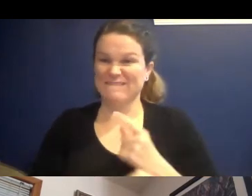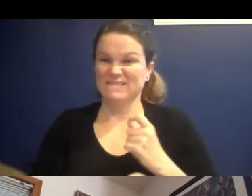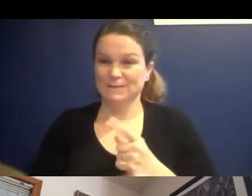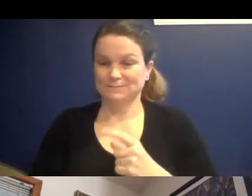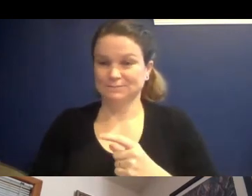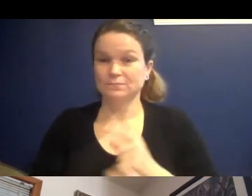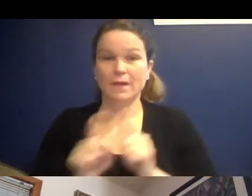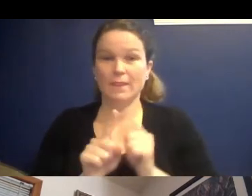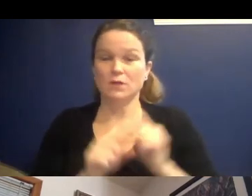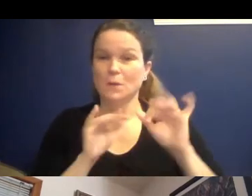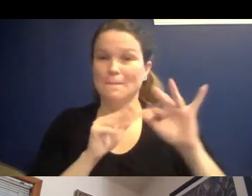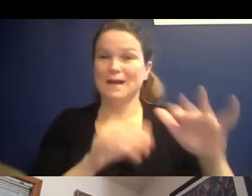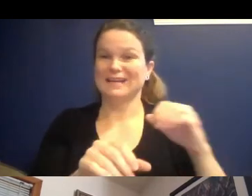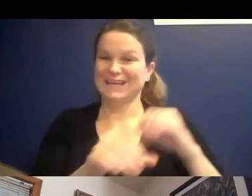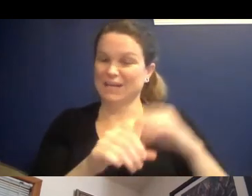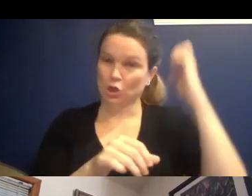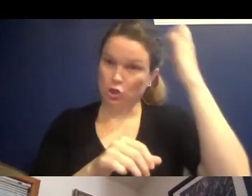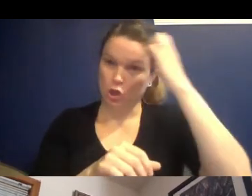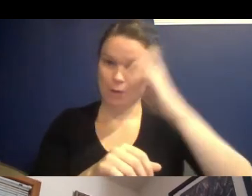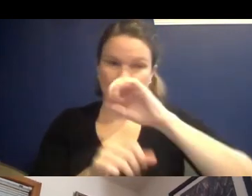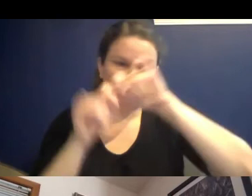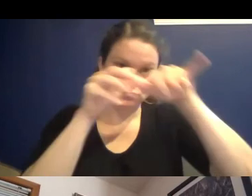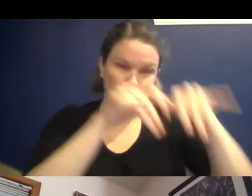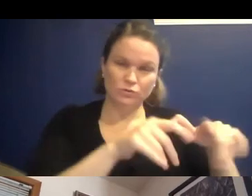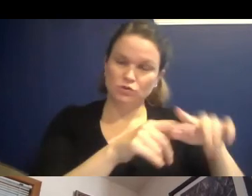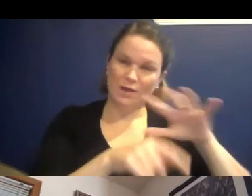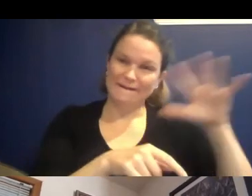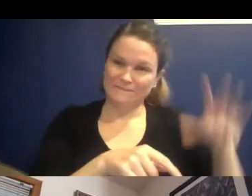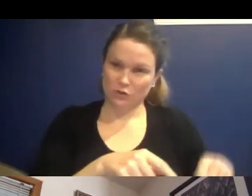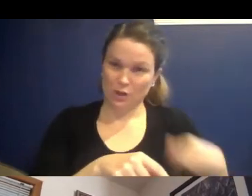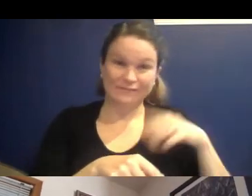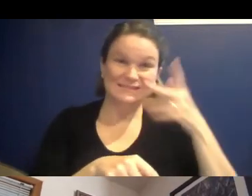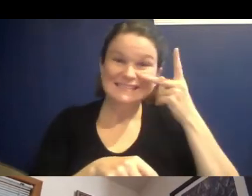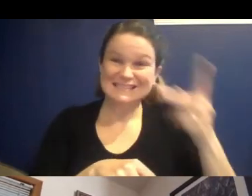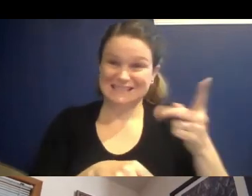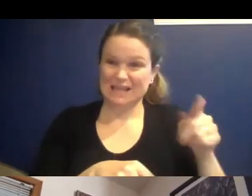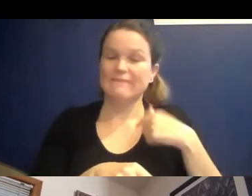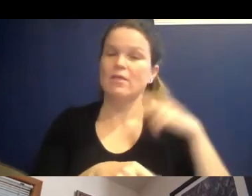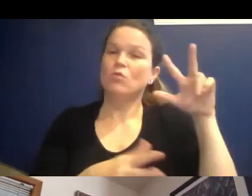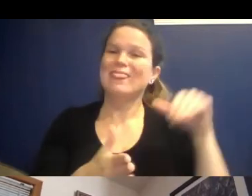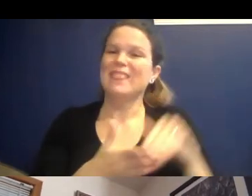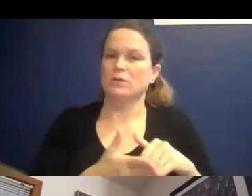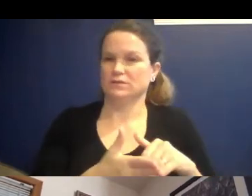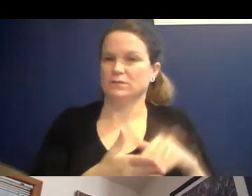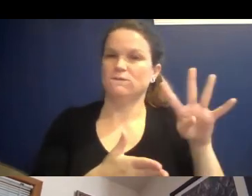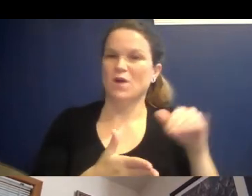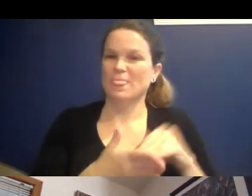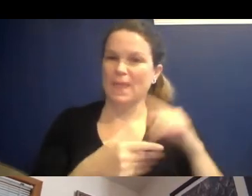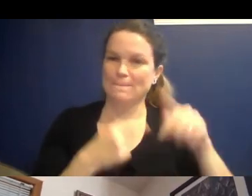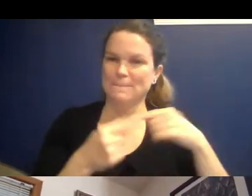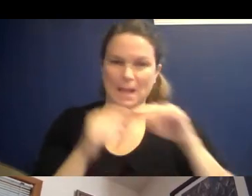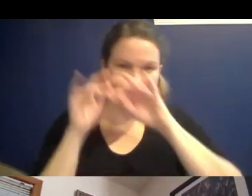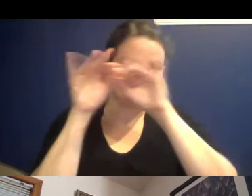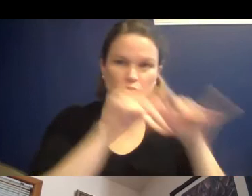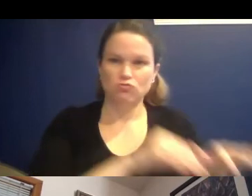Europe down to Africa. I've seen television shows about how they have a 3,000 to 4,000 mile migration.